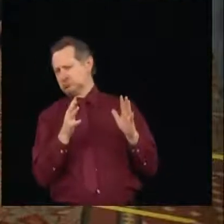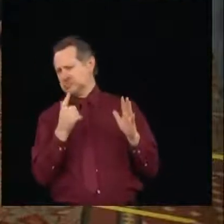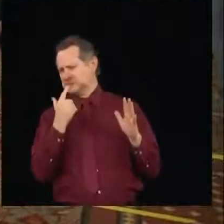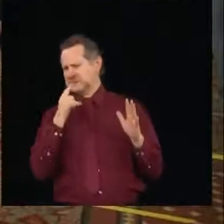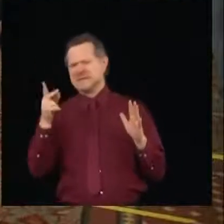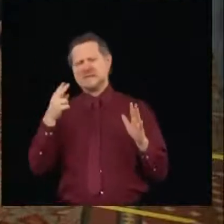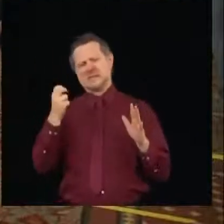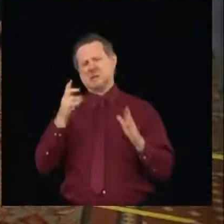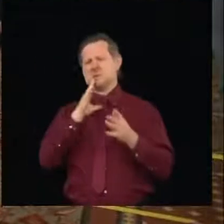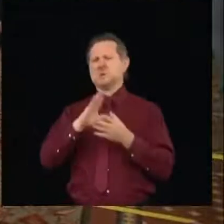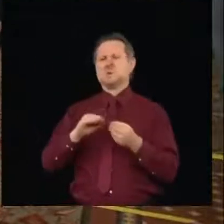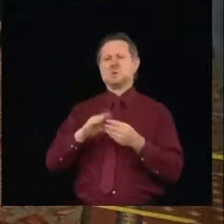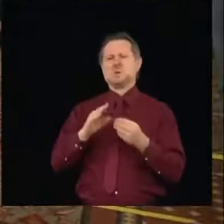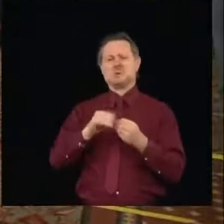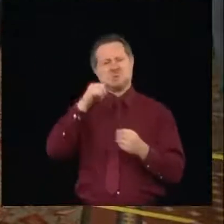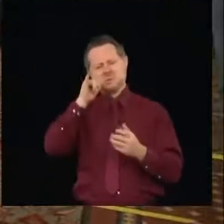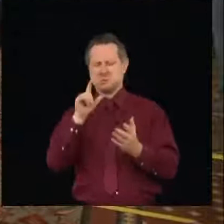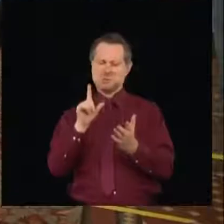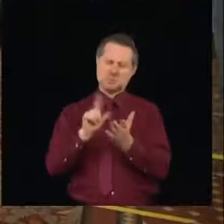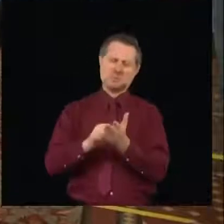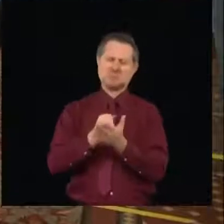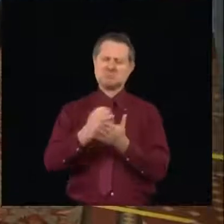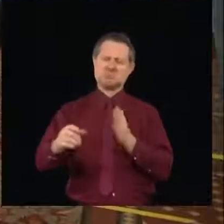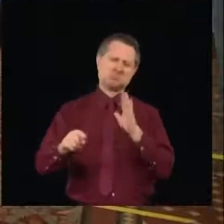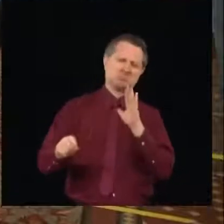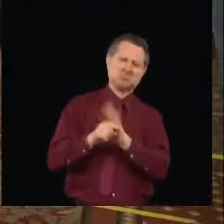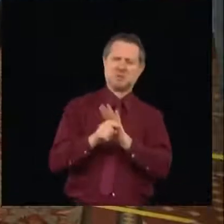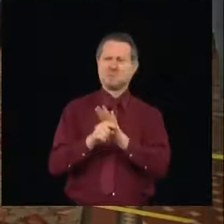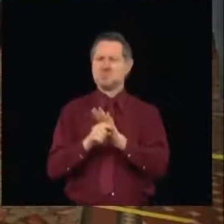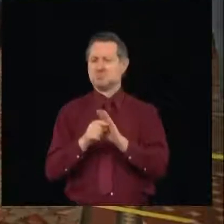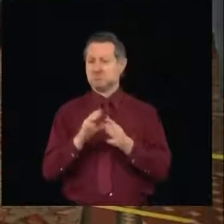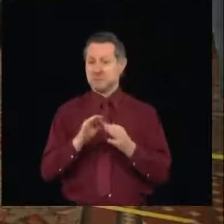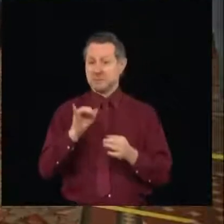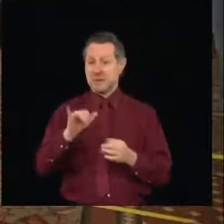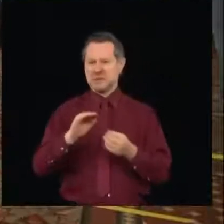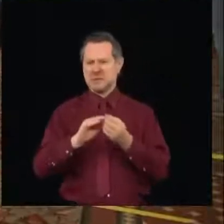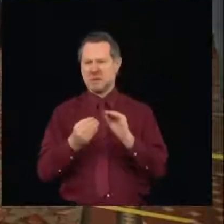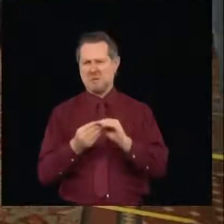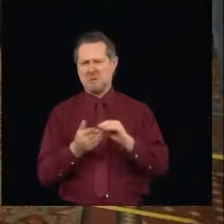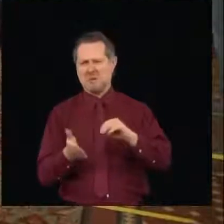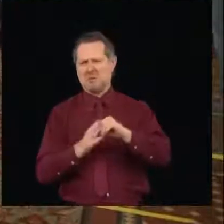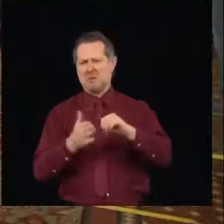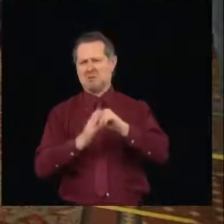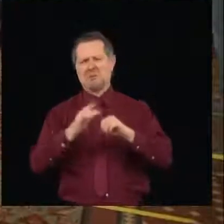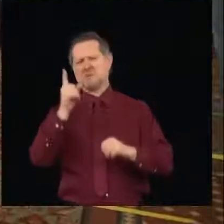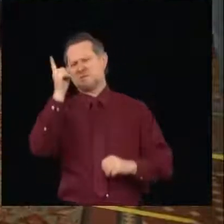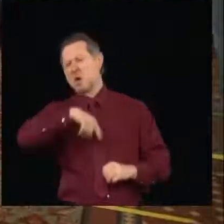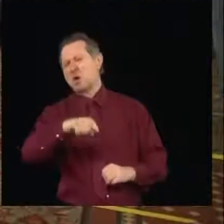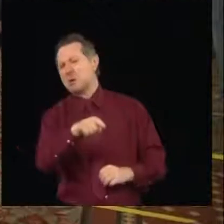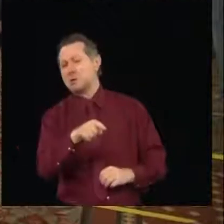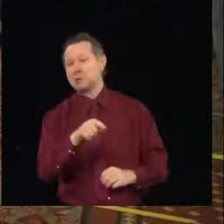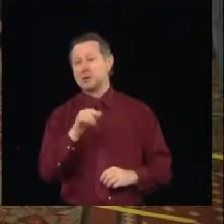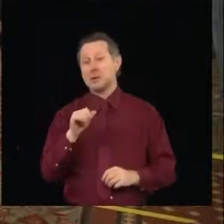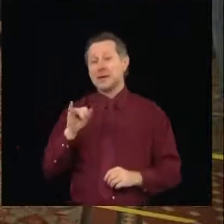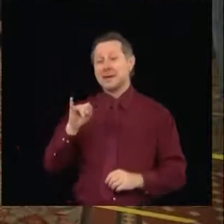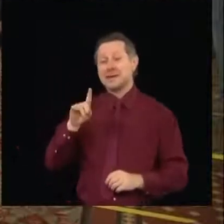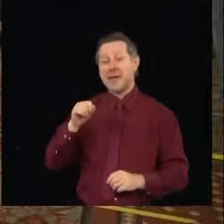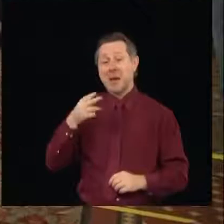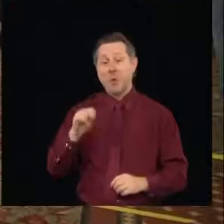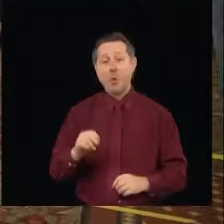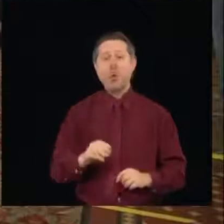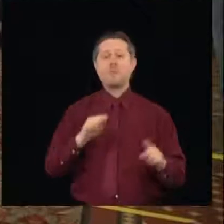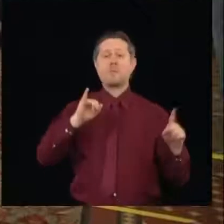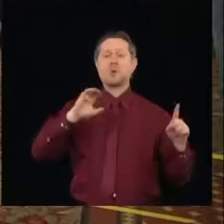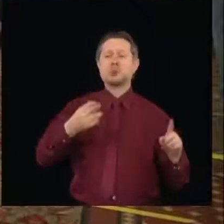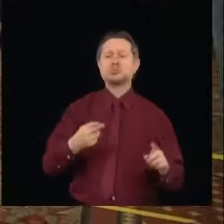to stop, saying, quote, the rest of the U.S. is increasing is false. Florida, Hawaii, Idaho, Michigan, Nevada, and Pennsylvania have